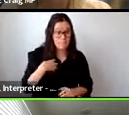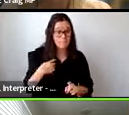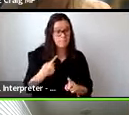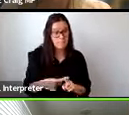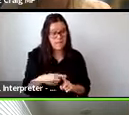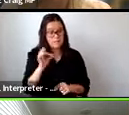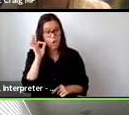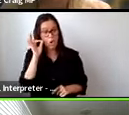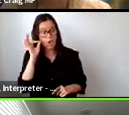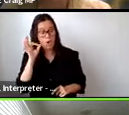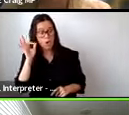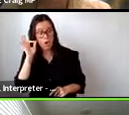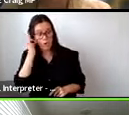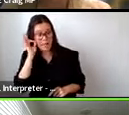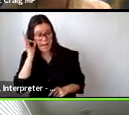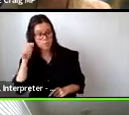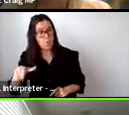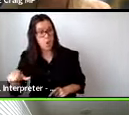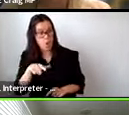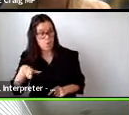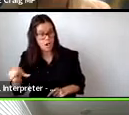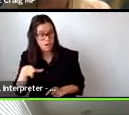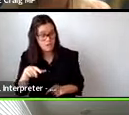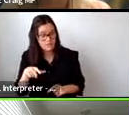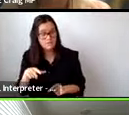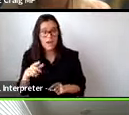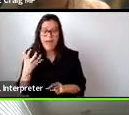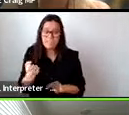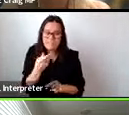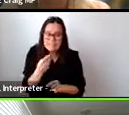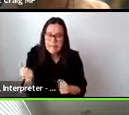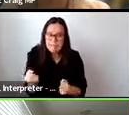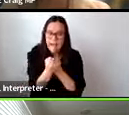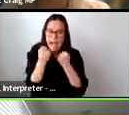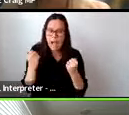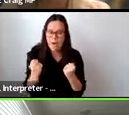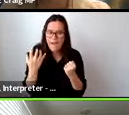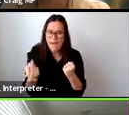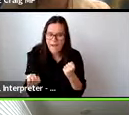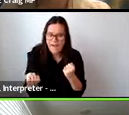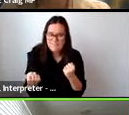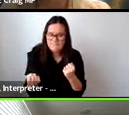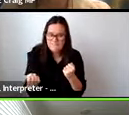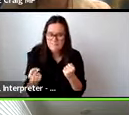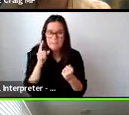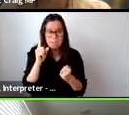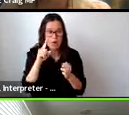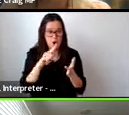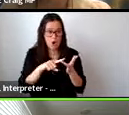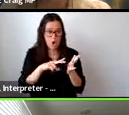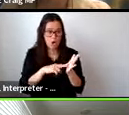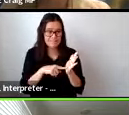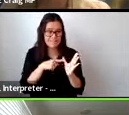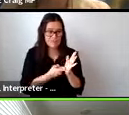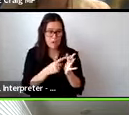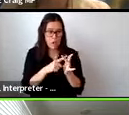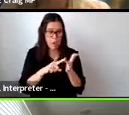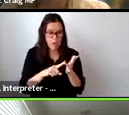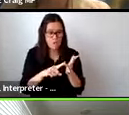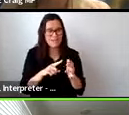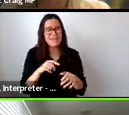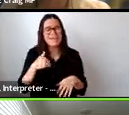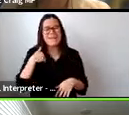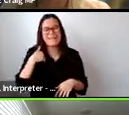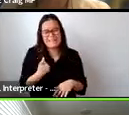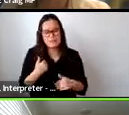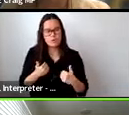enforcement powers, but I think we could do better. What we've learned in Ontario is you must have those enforcement powers in the hands of